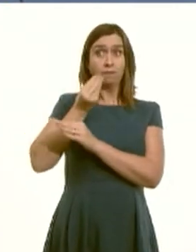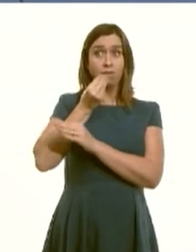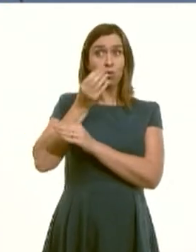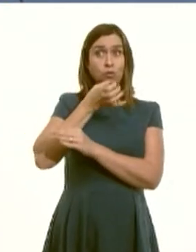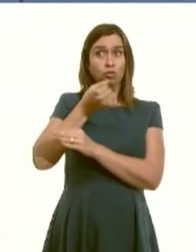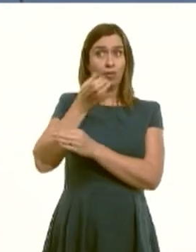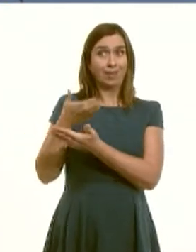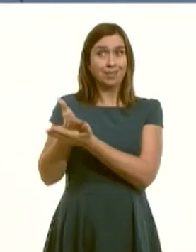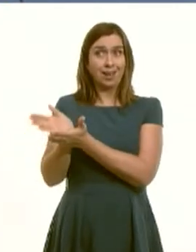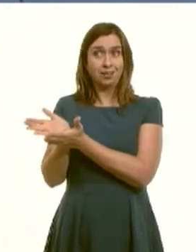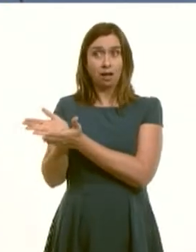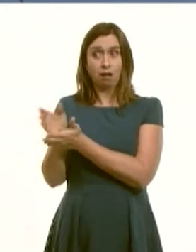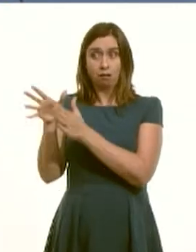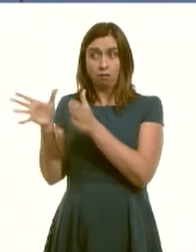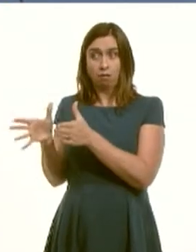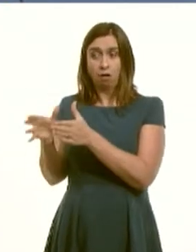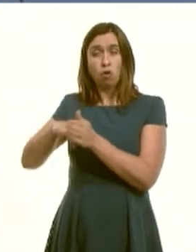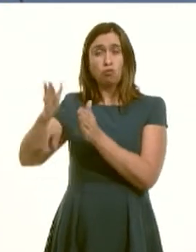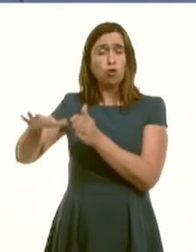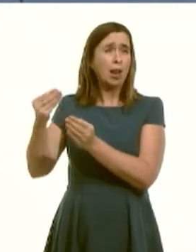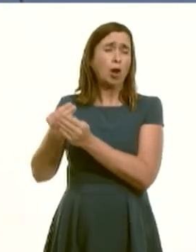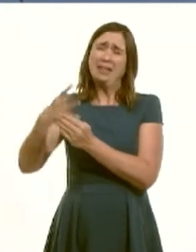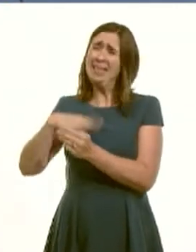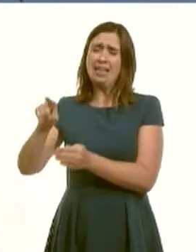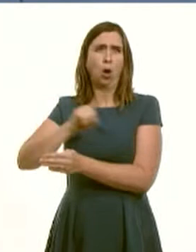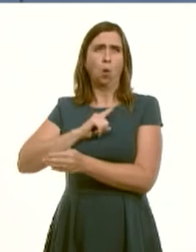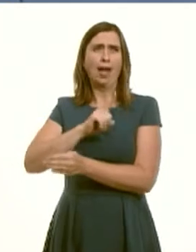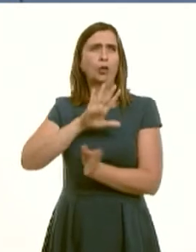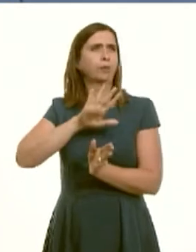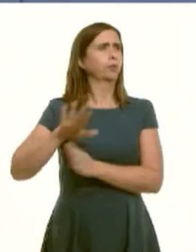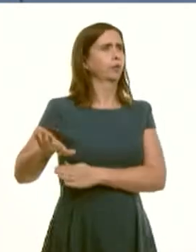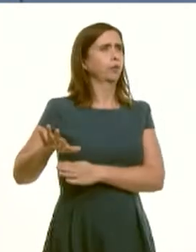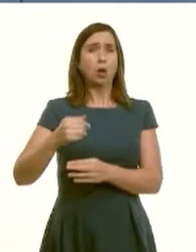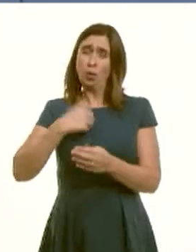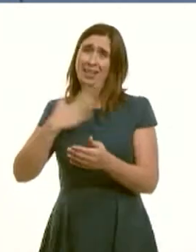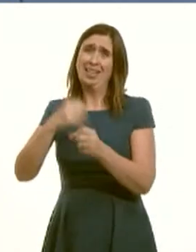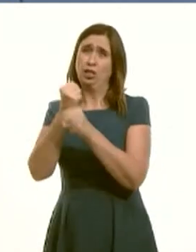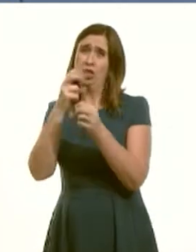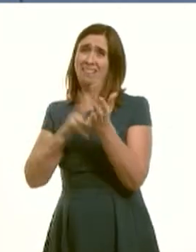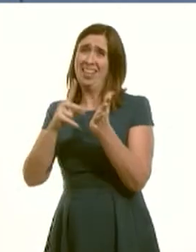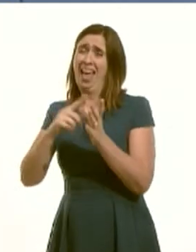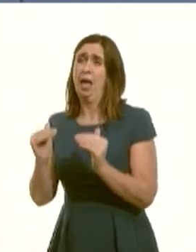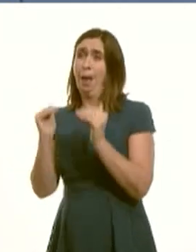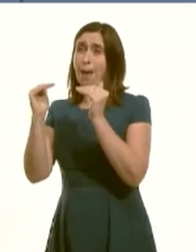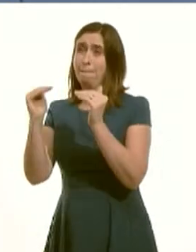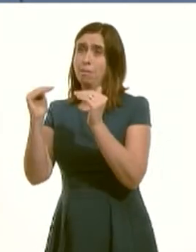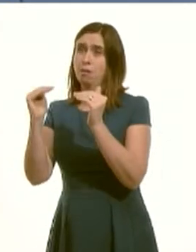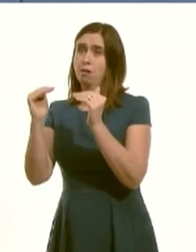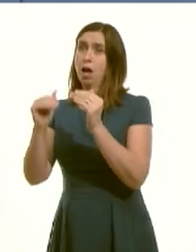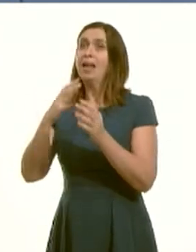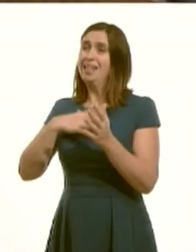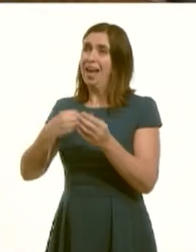drink sector that the rural economy will desperately need to raise the GVA we all want to see, and above all, the overall output of the rural